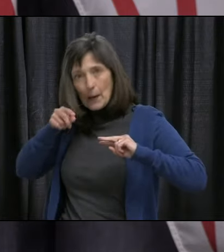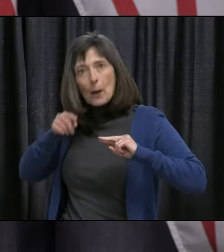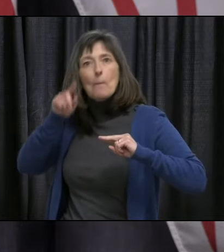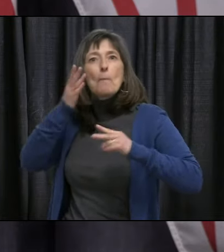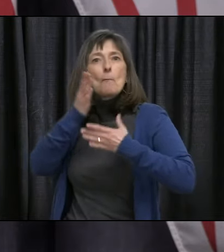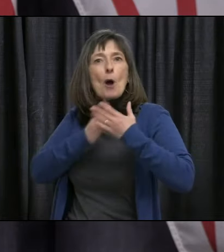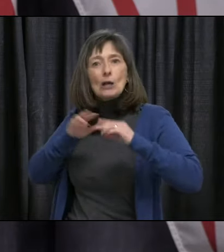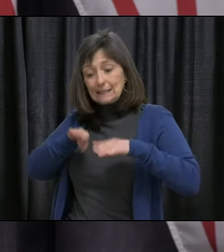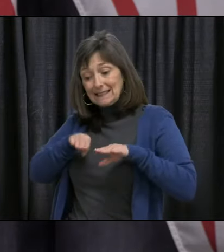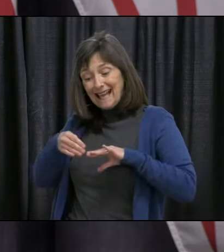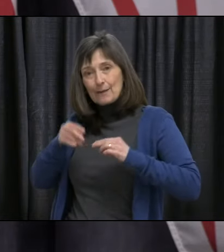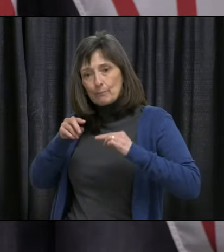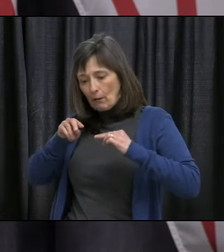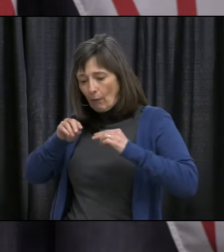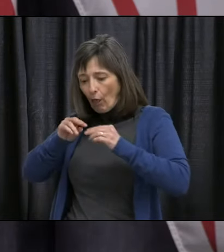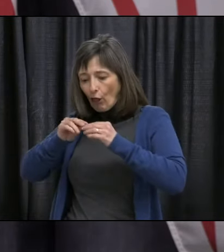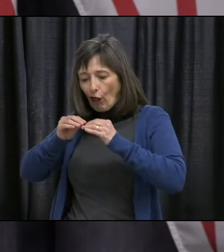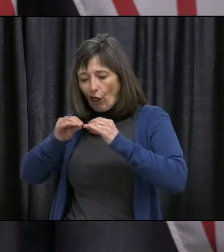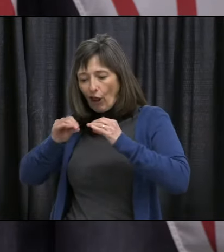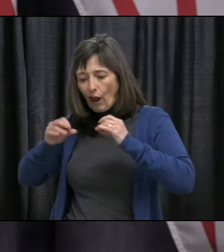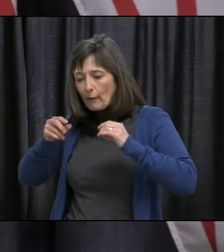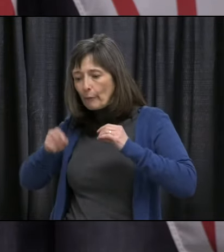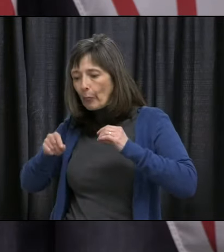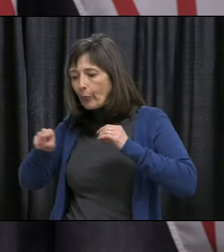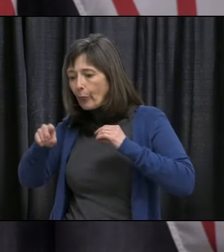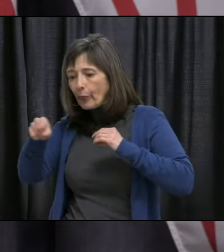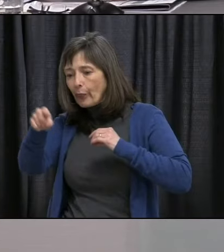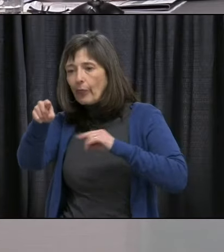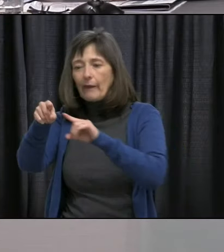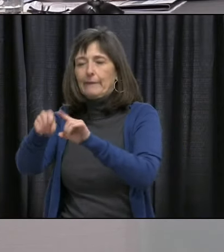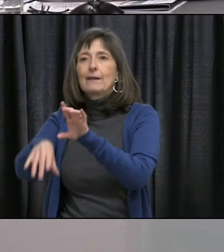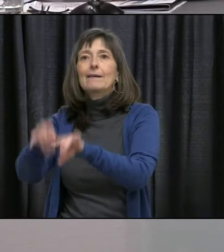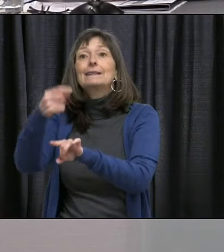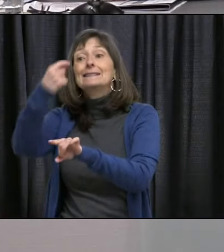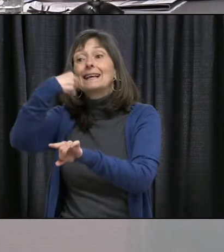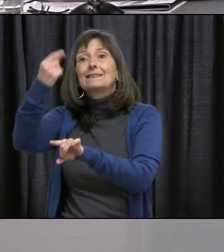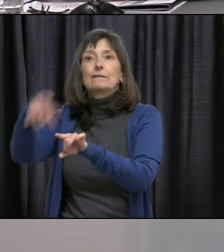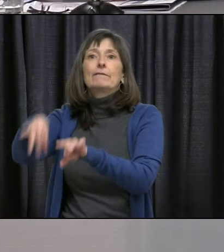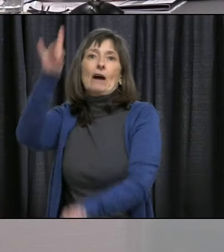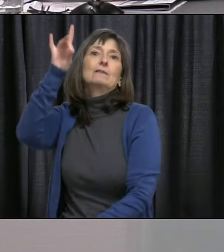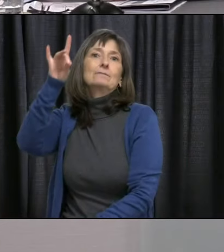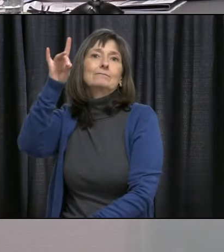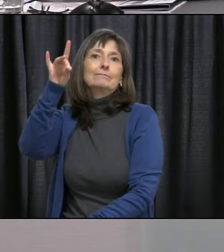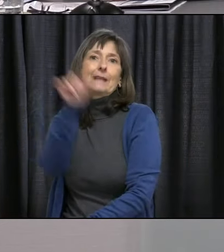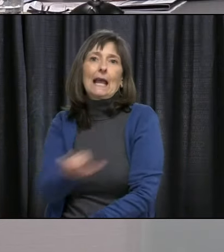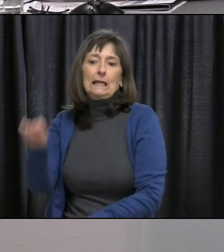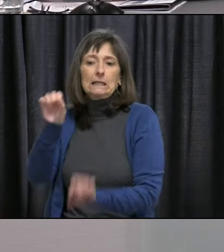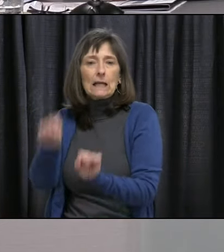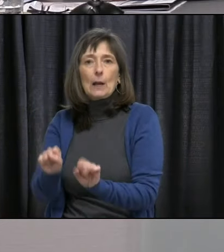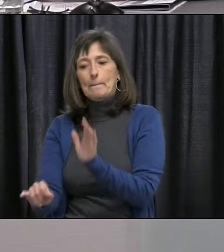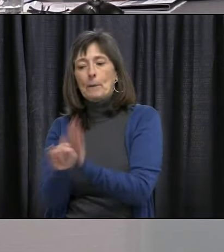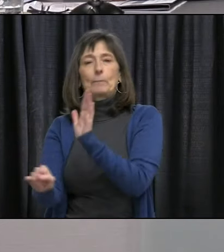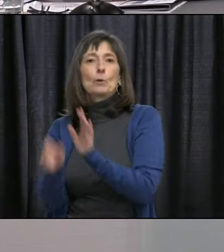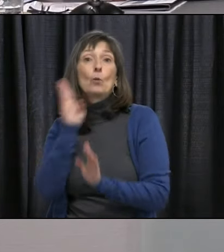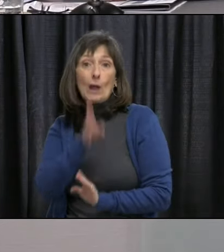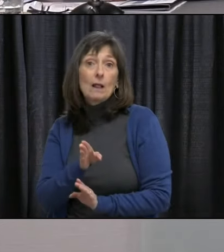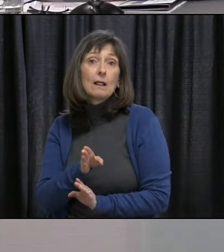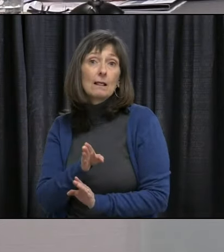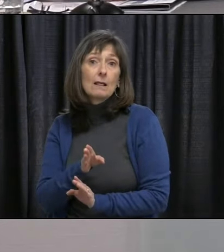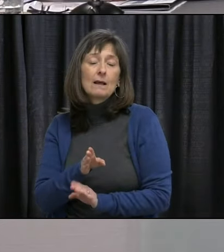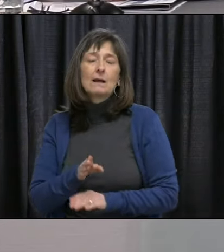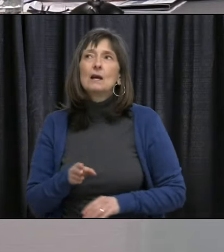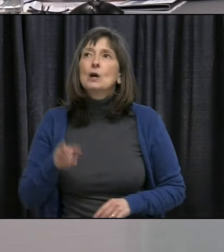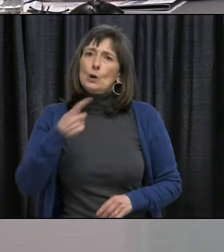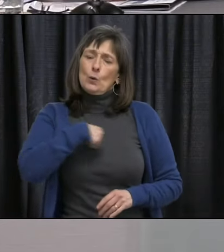in mind. Thank you. And I'm just looking at numbers. We're averaging over 170 tests almost